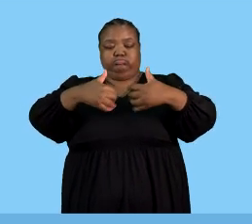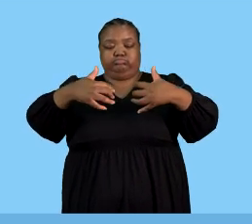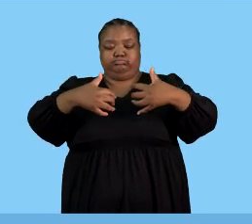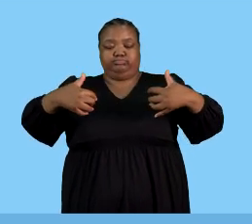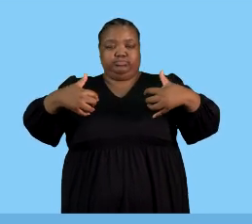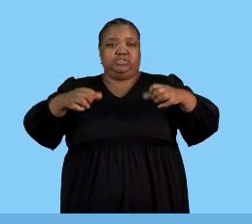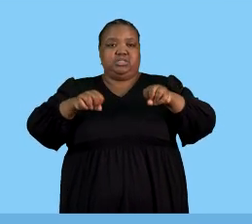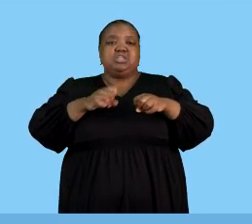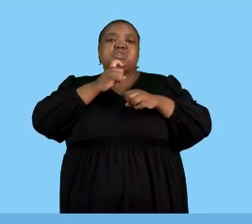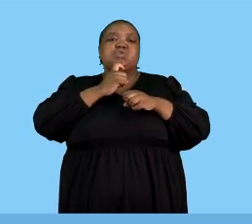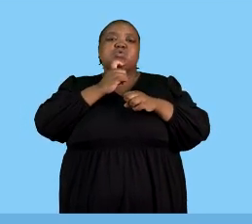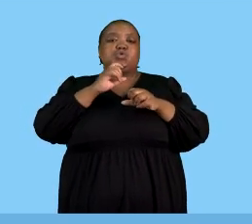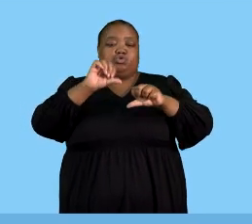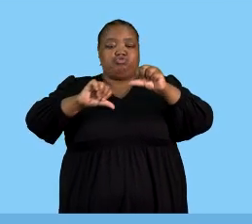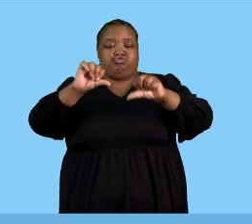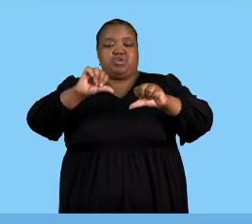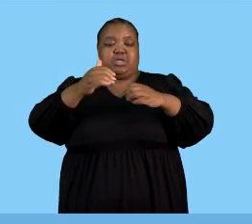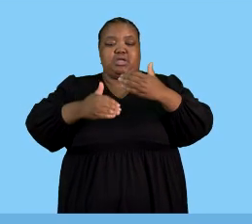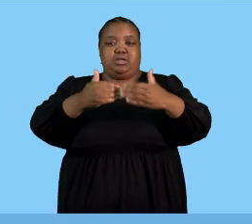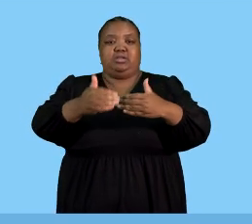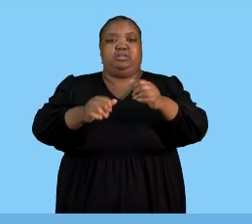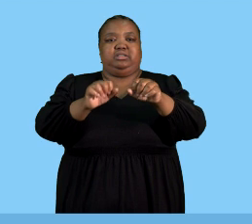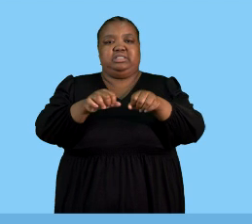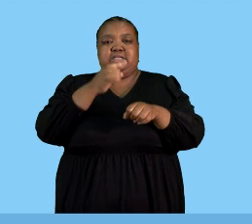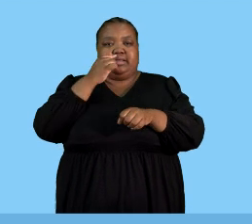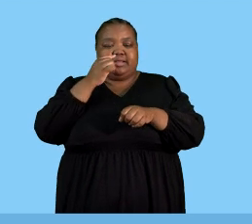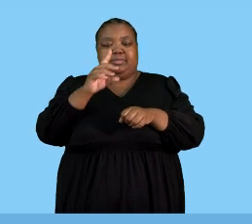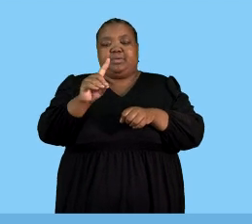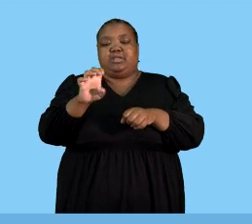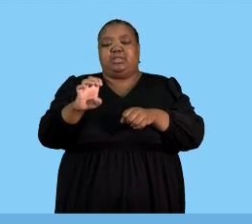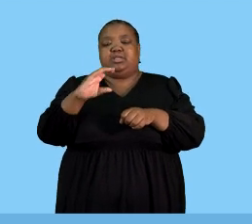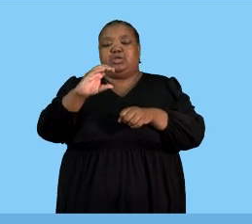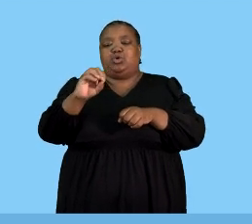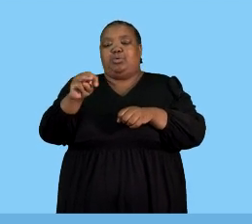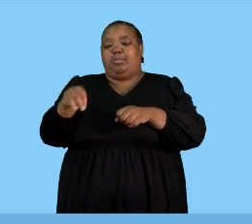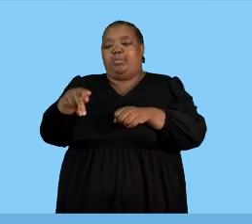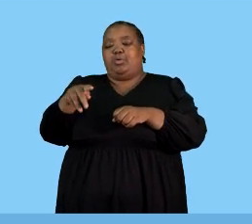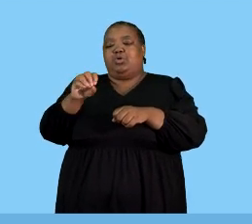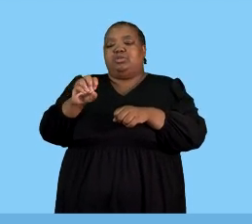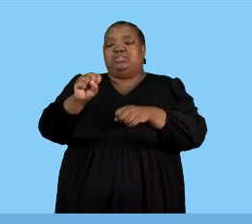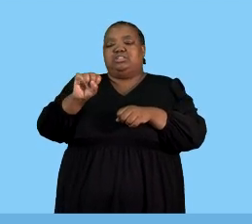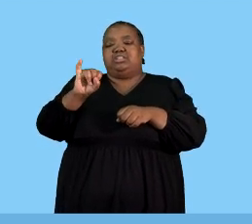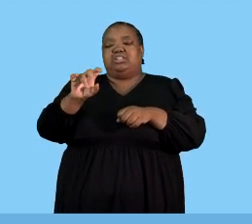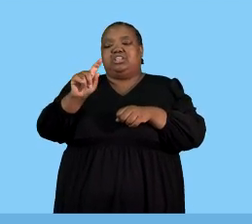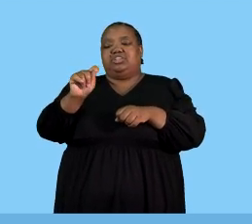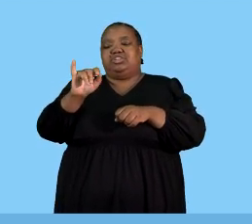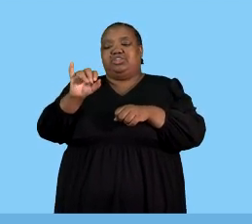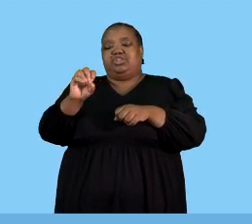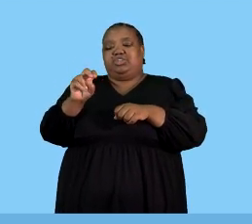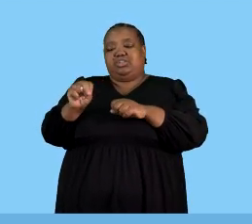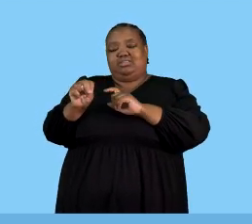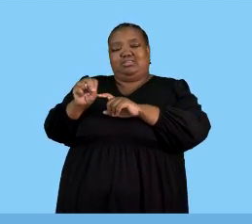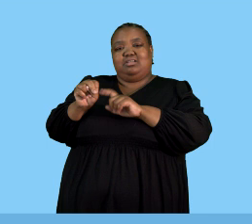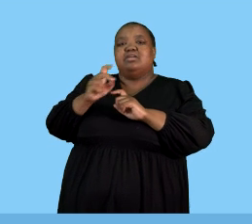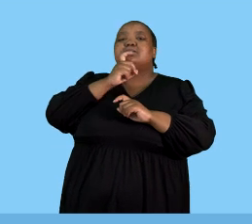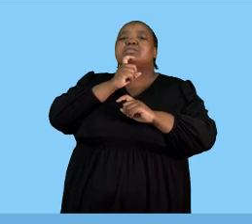compound, we need to use this reaction called a decomposition reaction. So what is a decomposition reaction? That